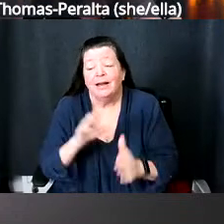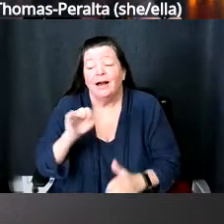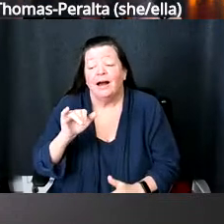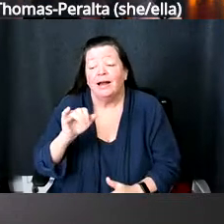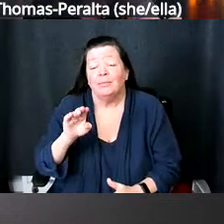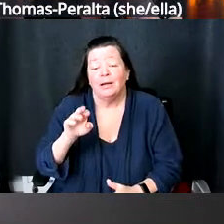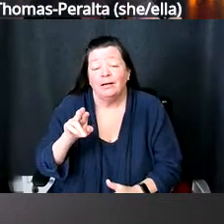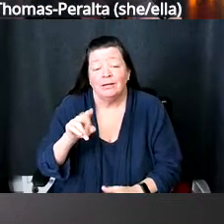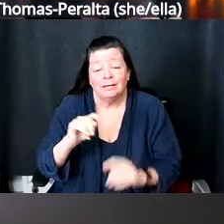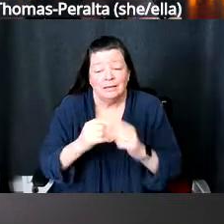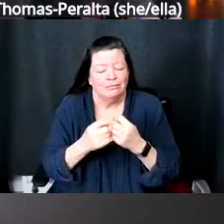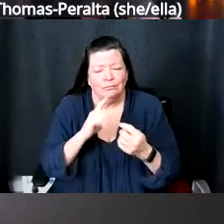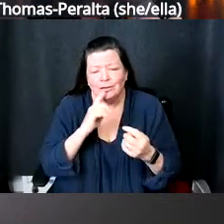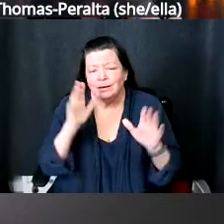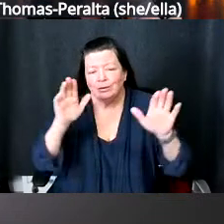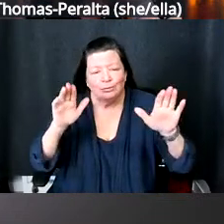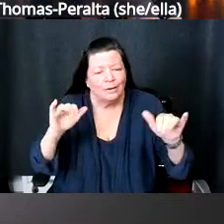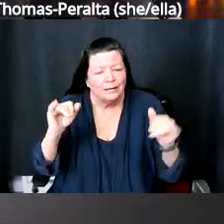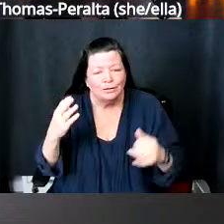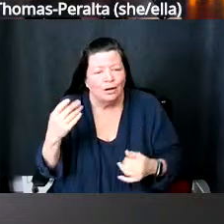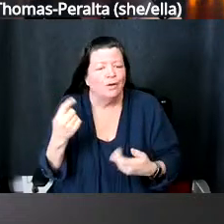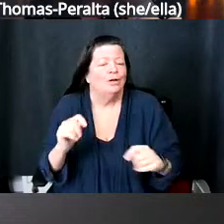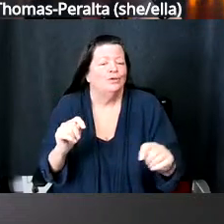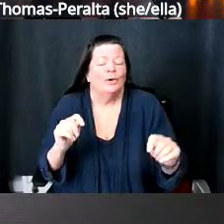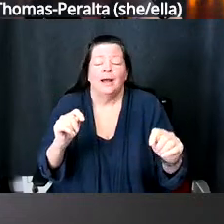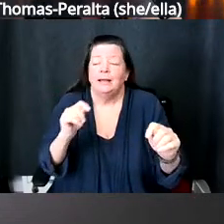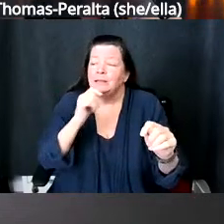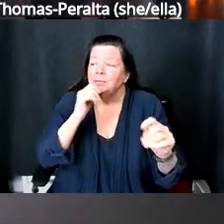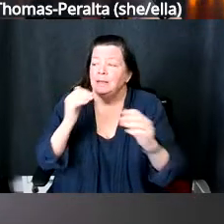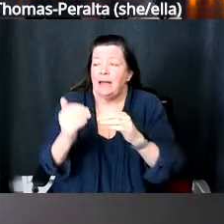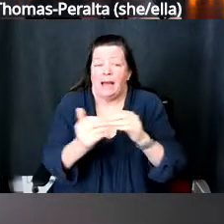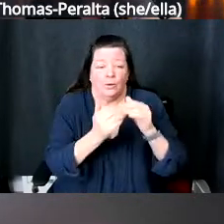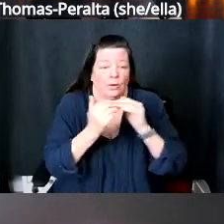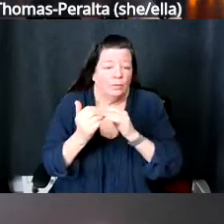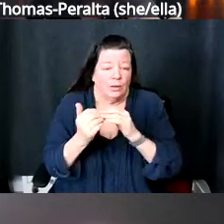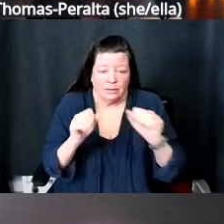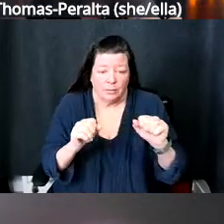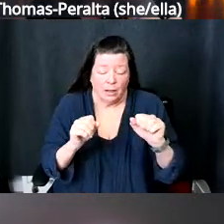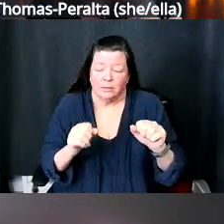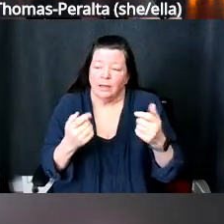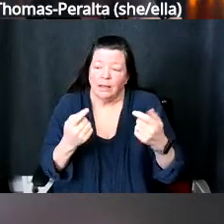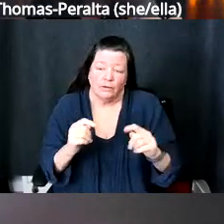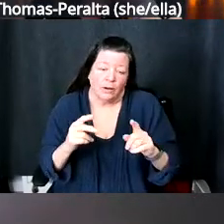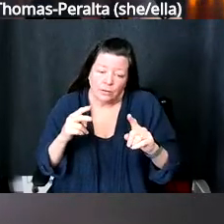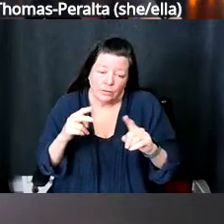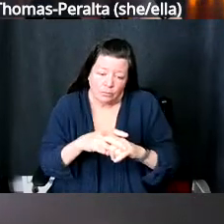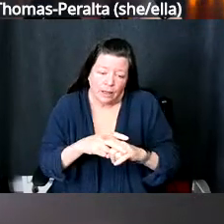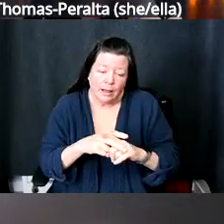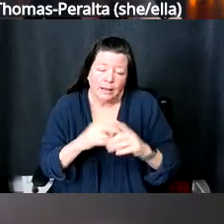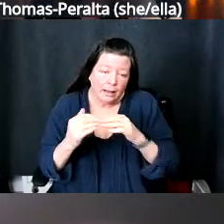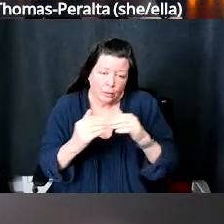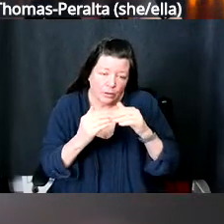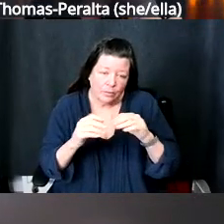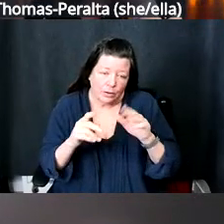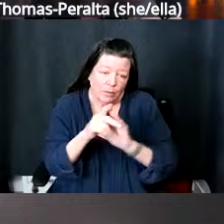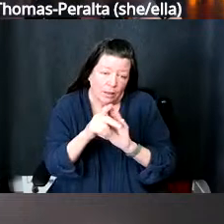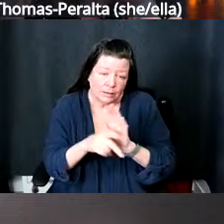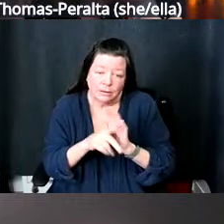phenomenal job of really trying to be as equitable as possible and trying to implement equitable policies